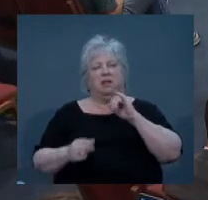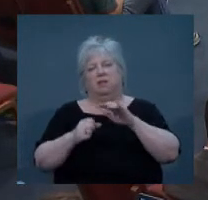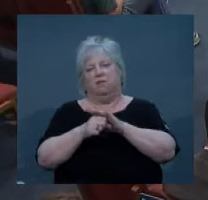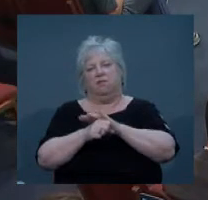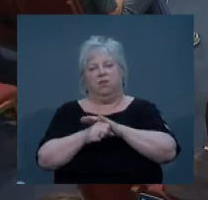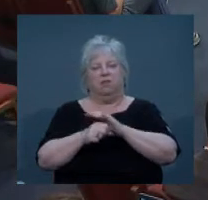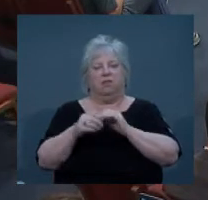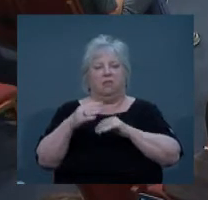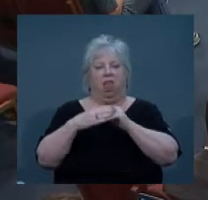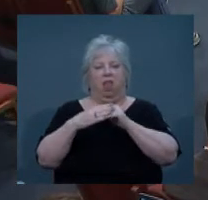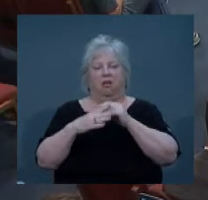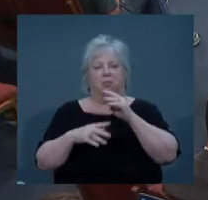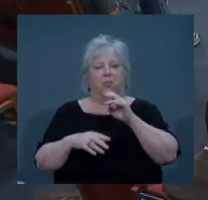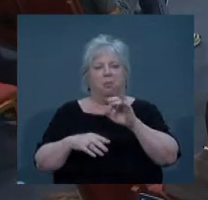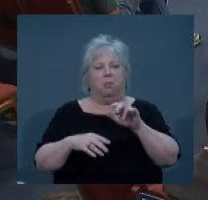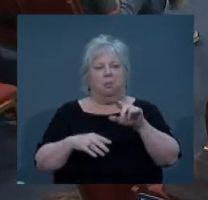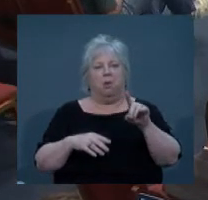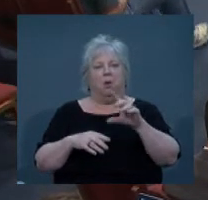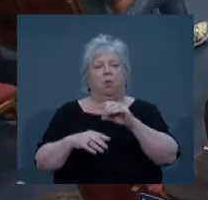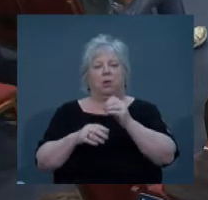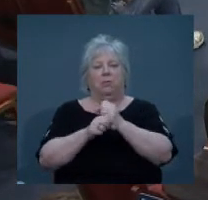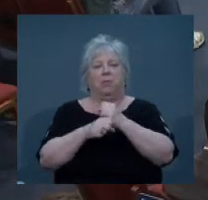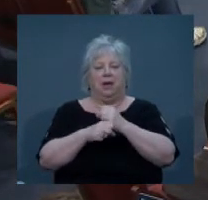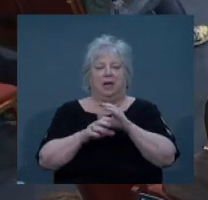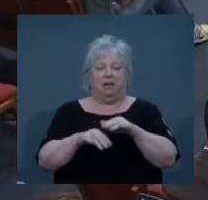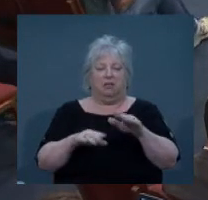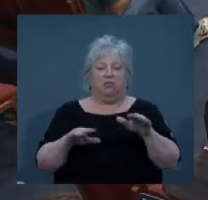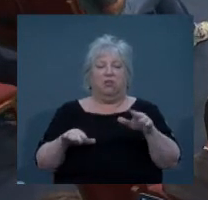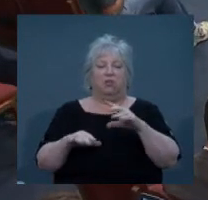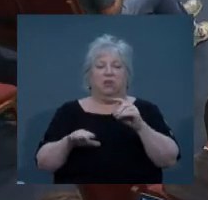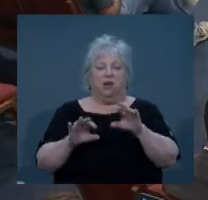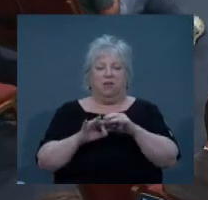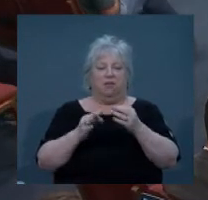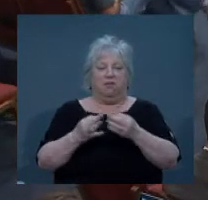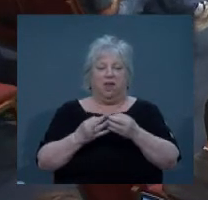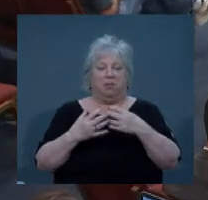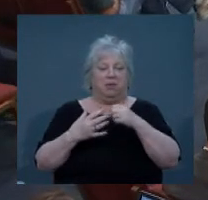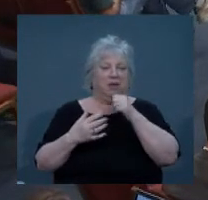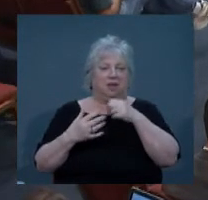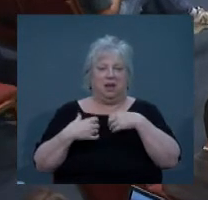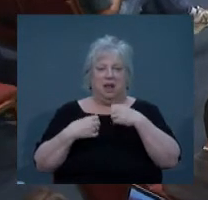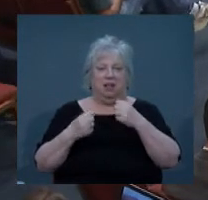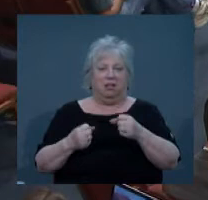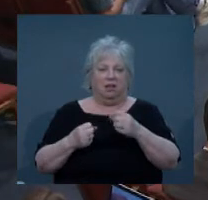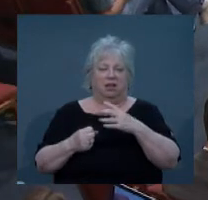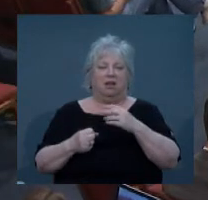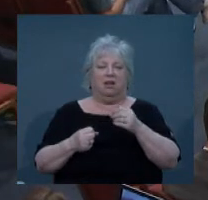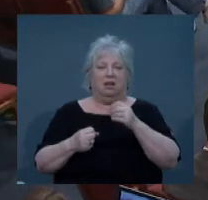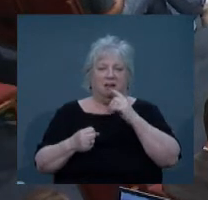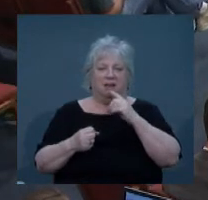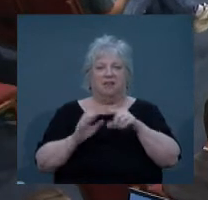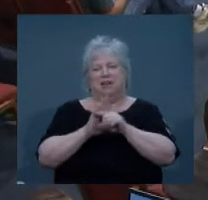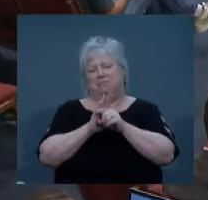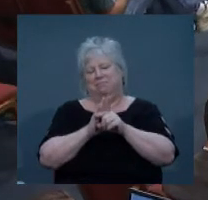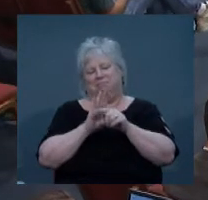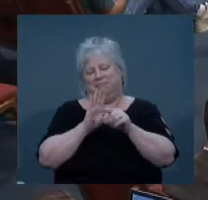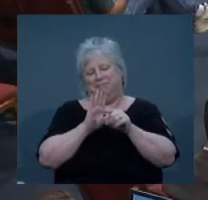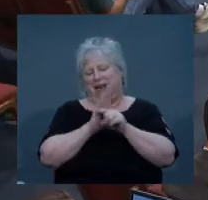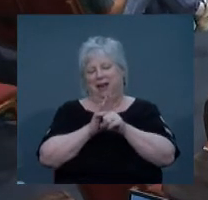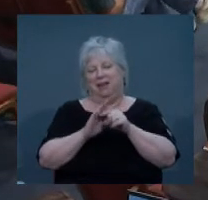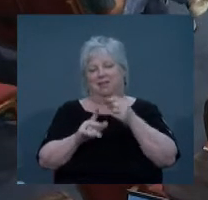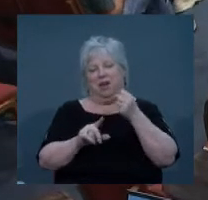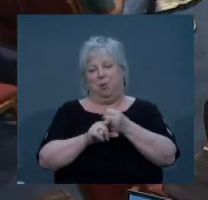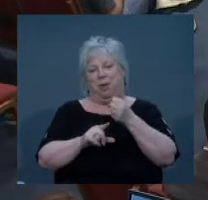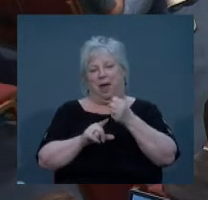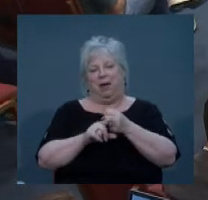it's making the children and the families unhealthy, and it's having a real negative impact on